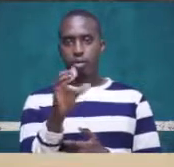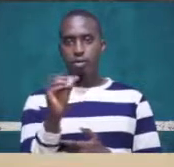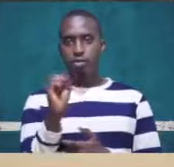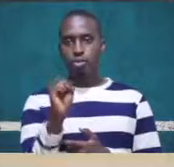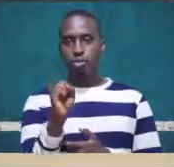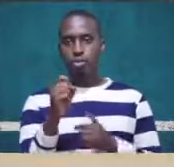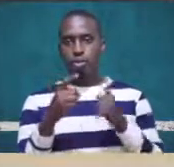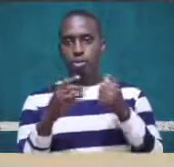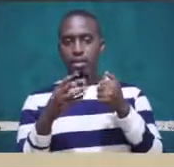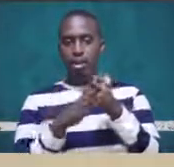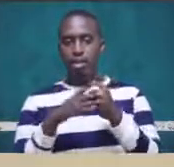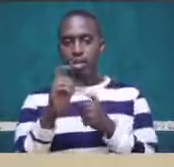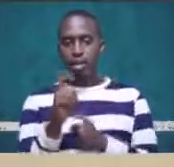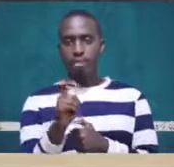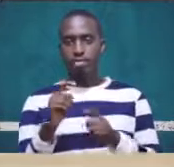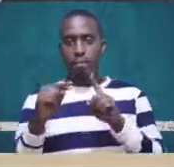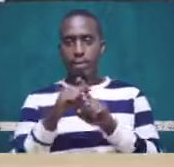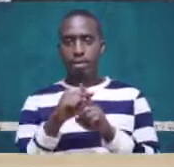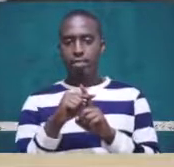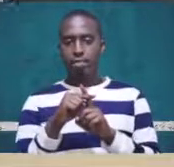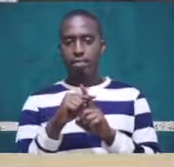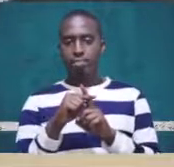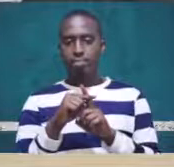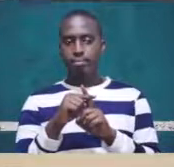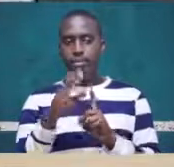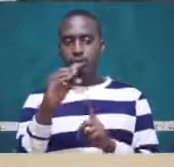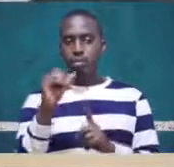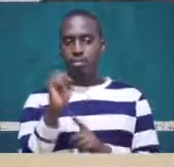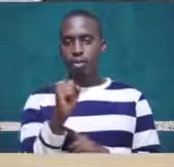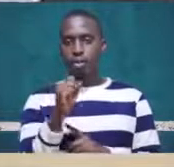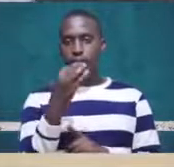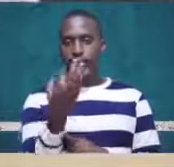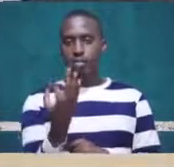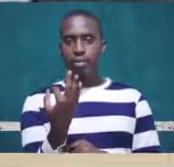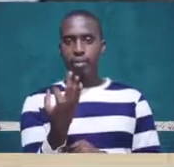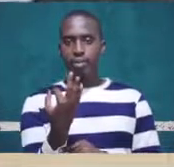of 9x plus cosine of